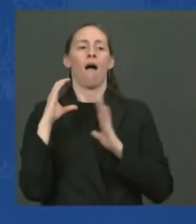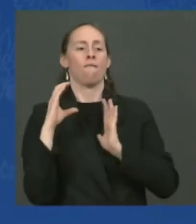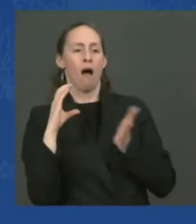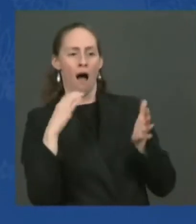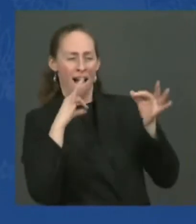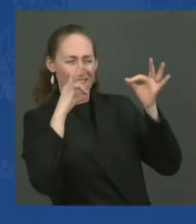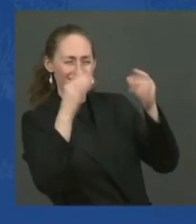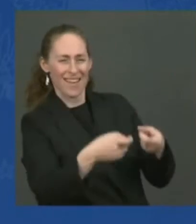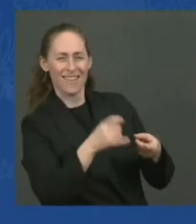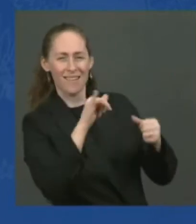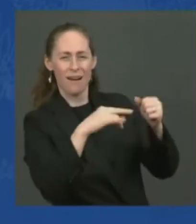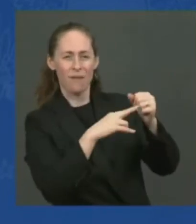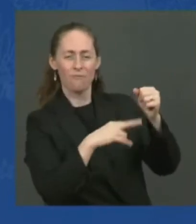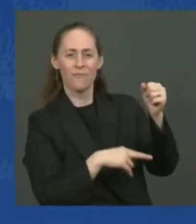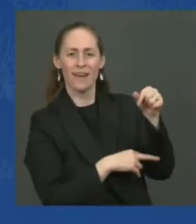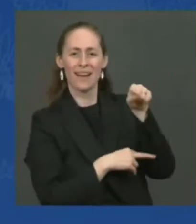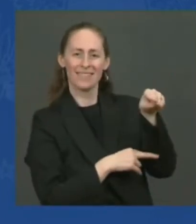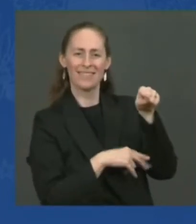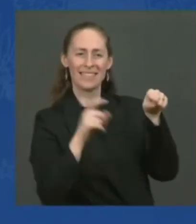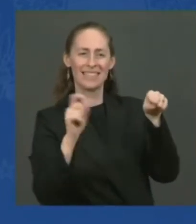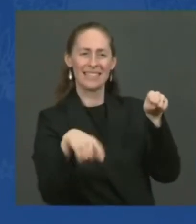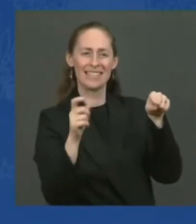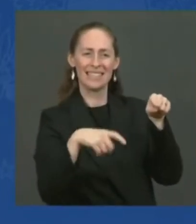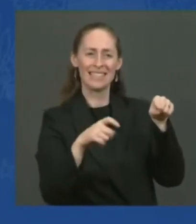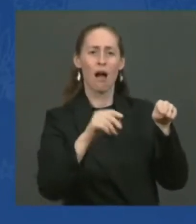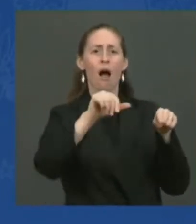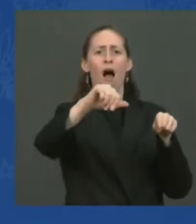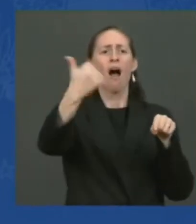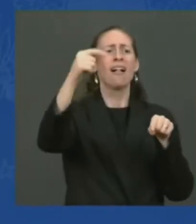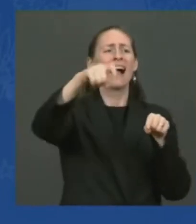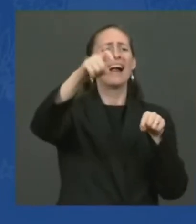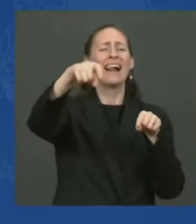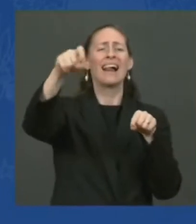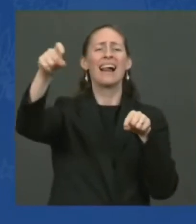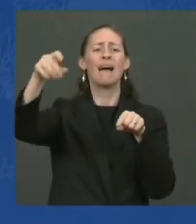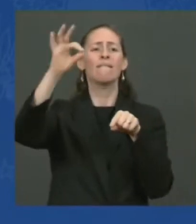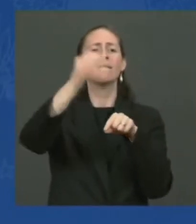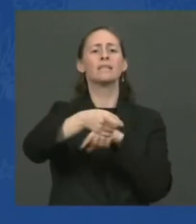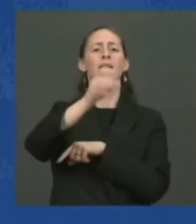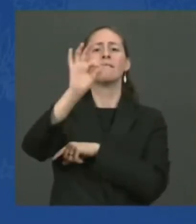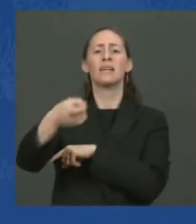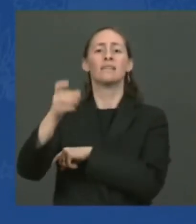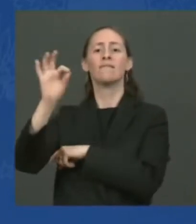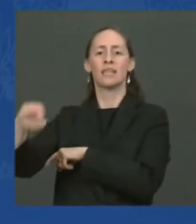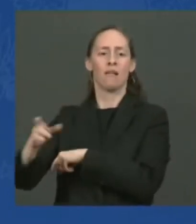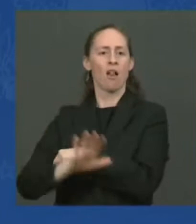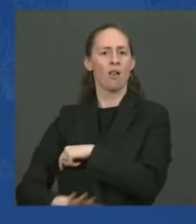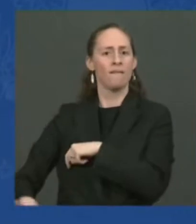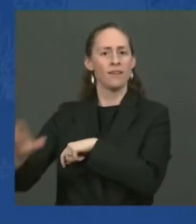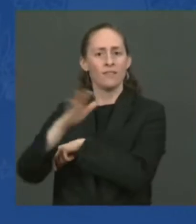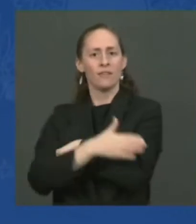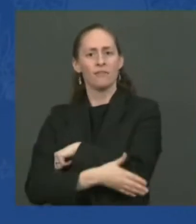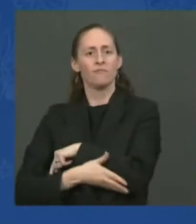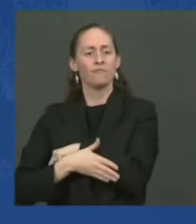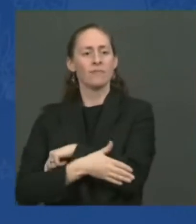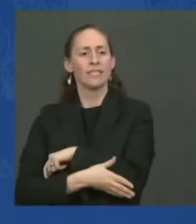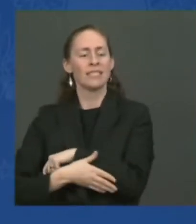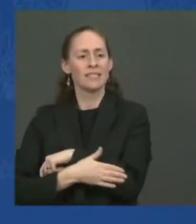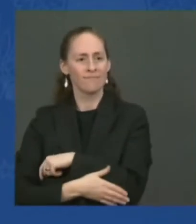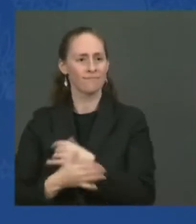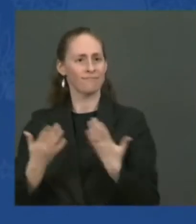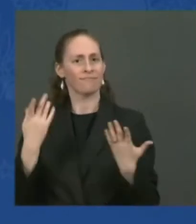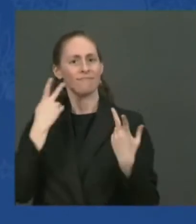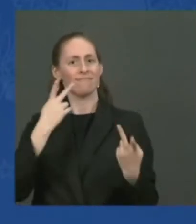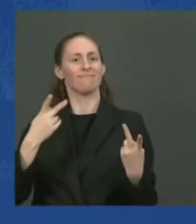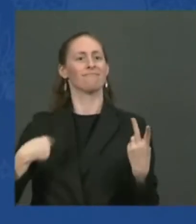projects all around the country. That's why you see so many of my colleagues here from every region of the country,